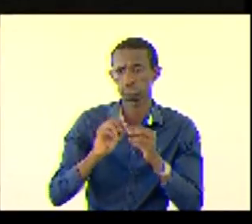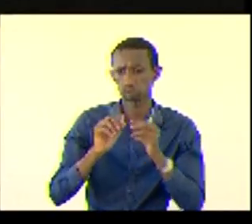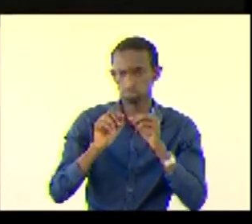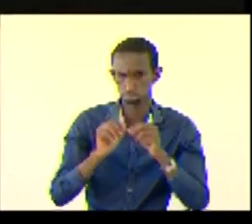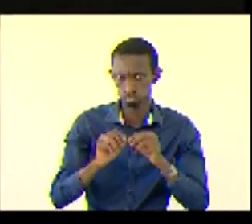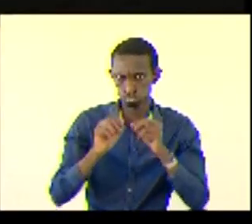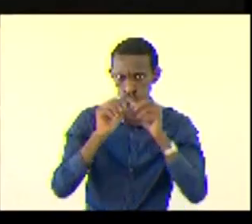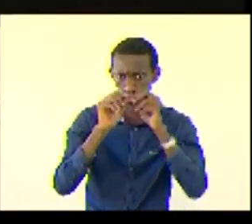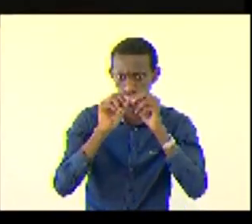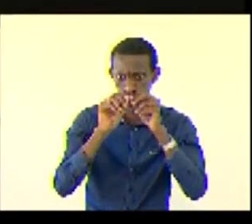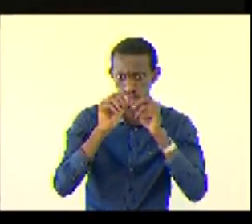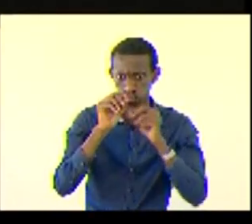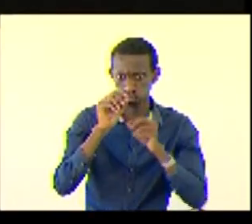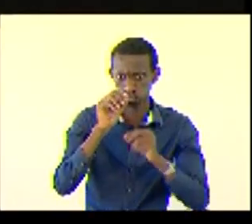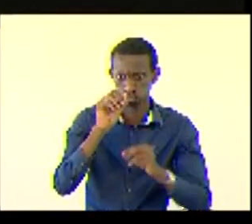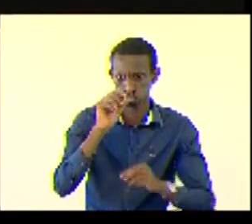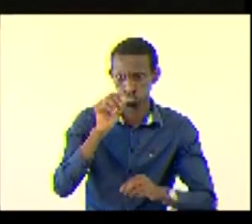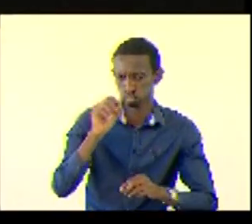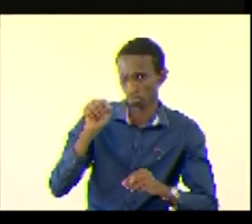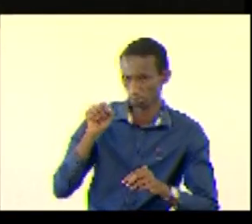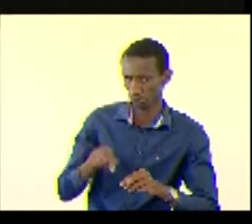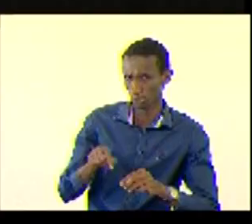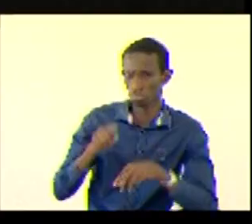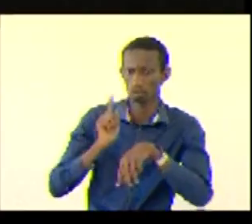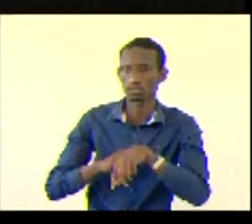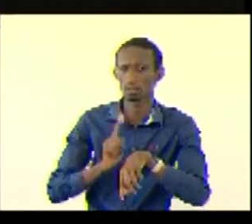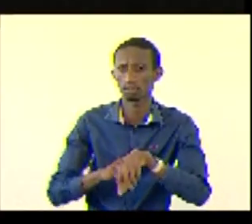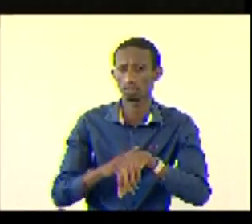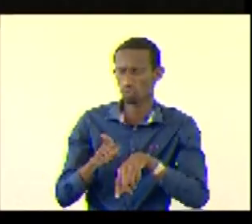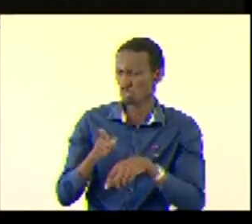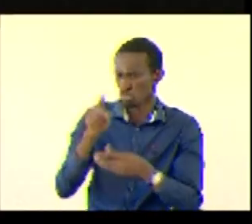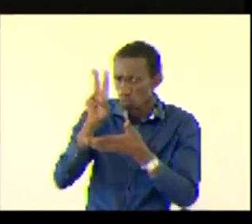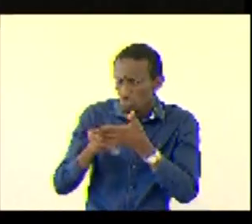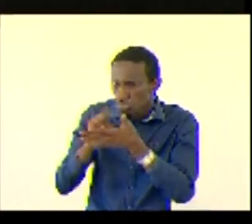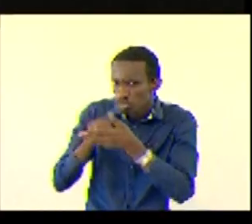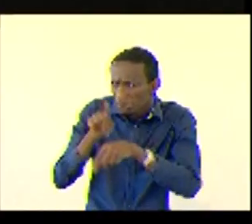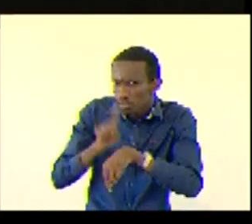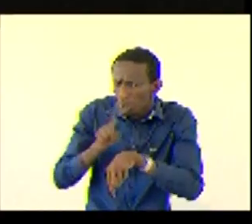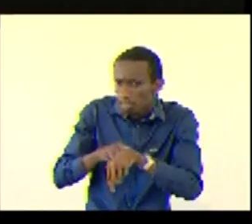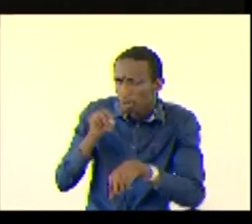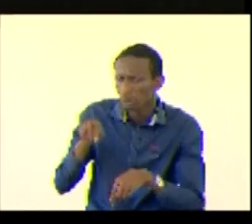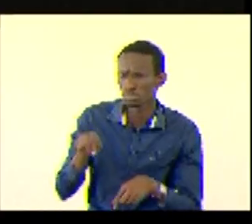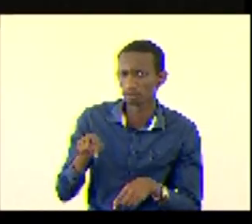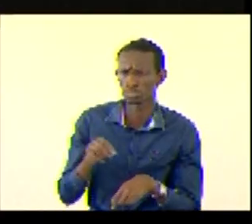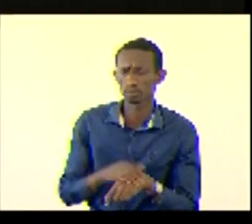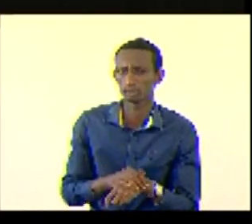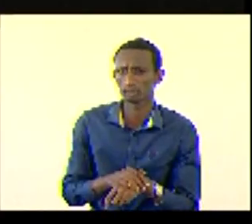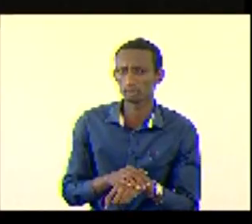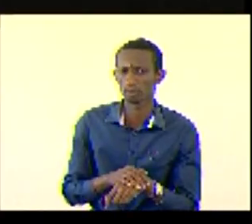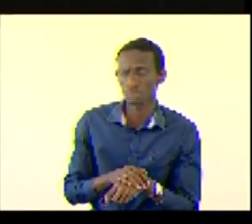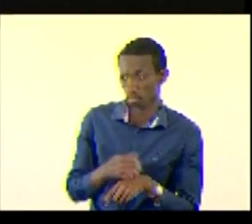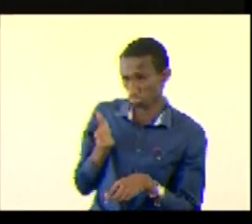you read the time that is used. You read this time here. This is the time that is required